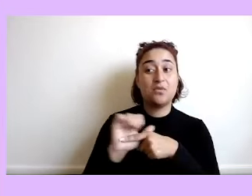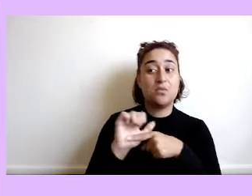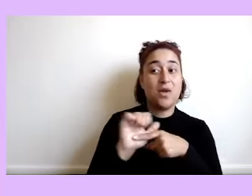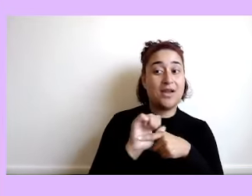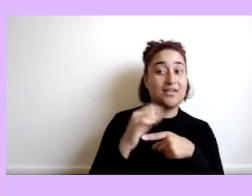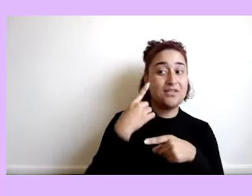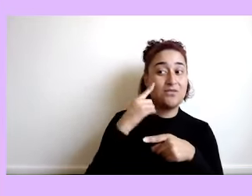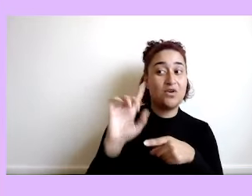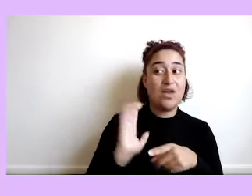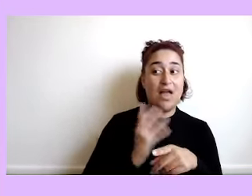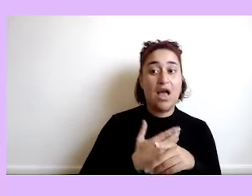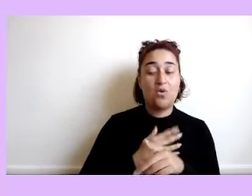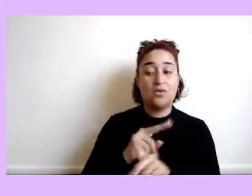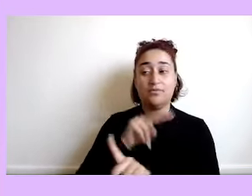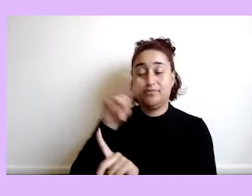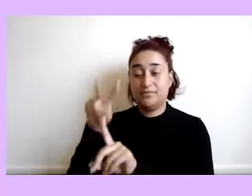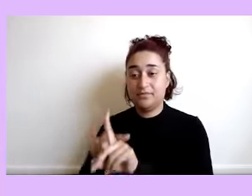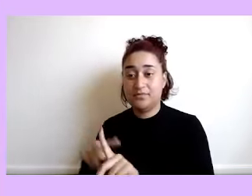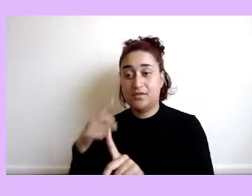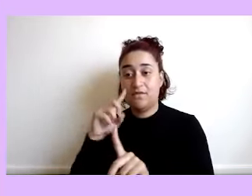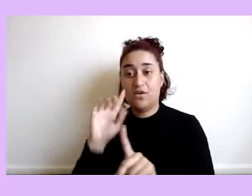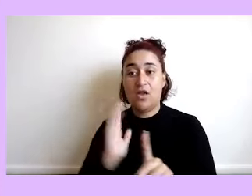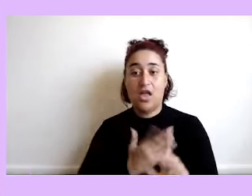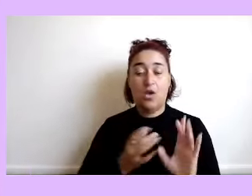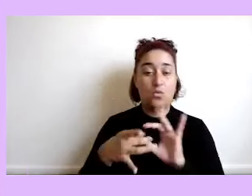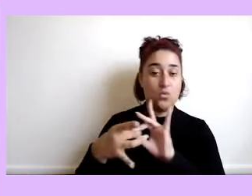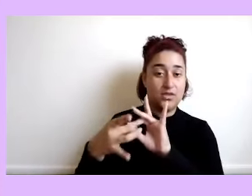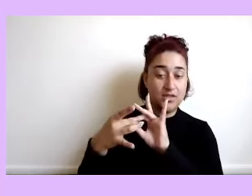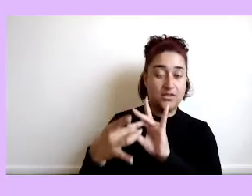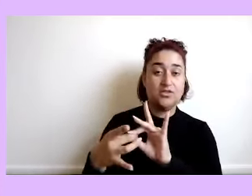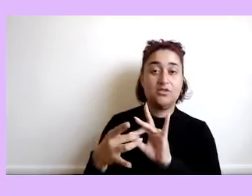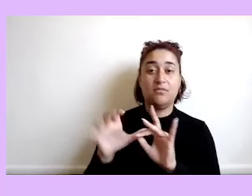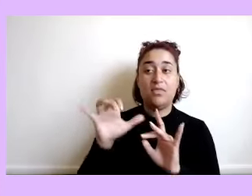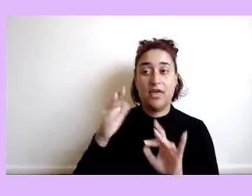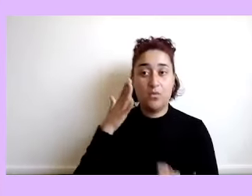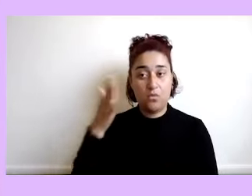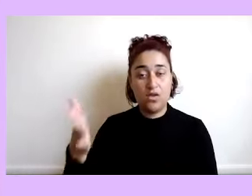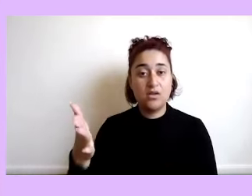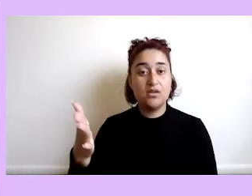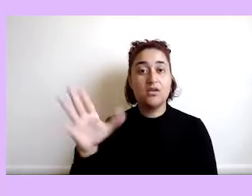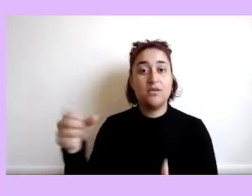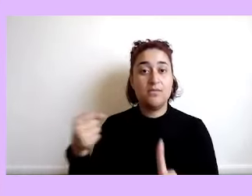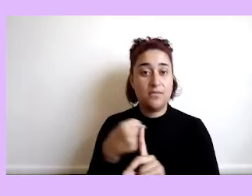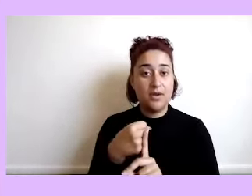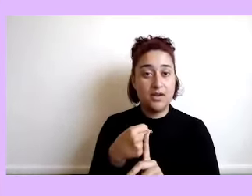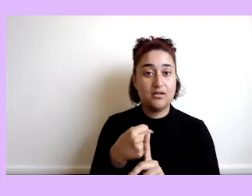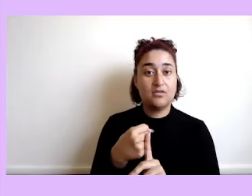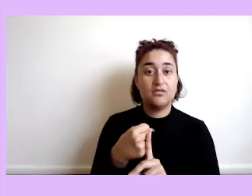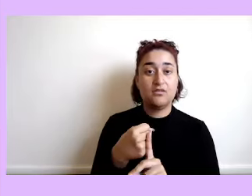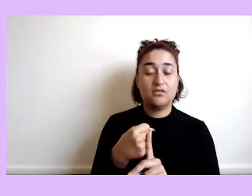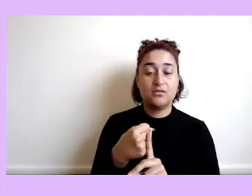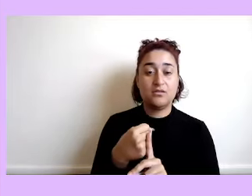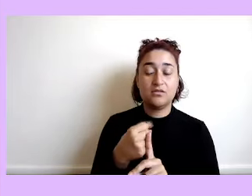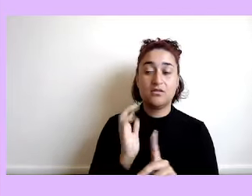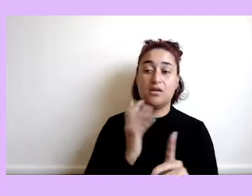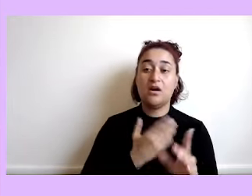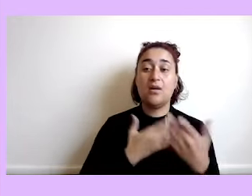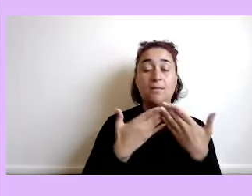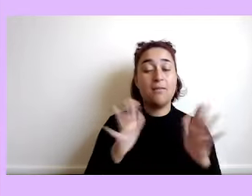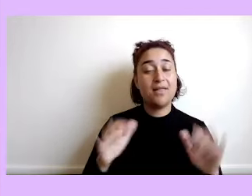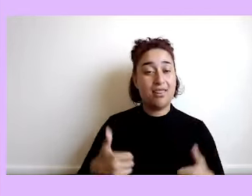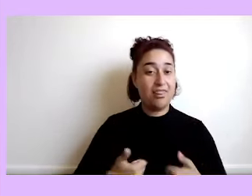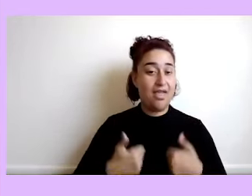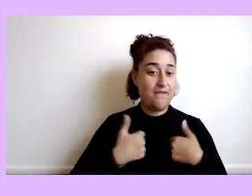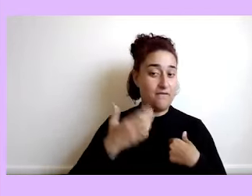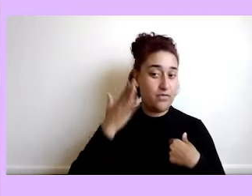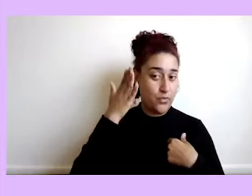our base building, for our relationships that are going to impact our public life in some way. And so